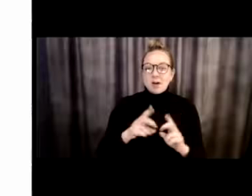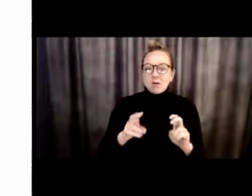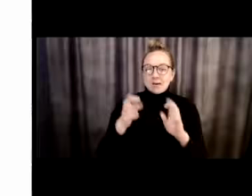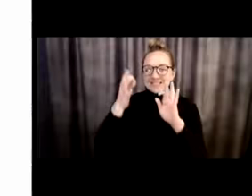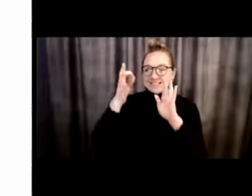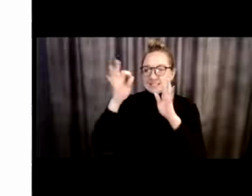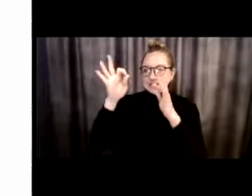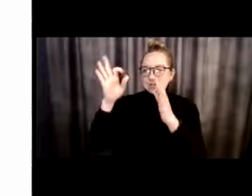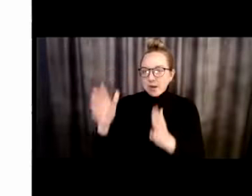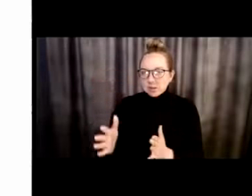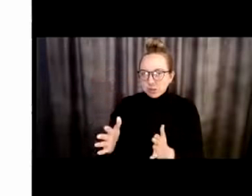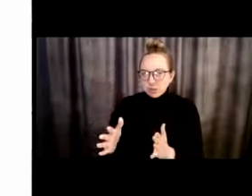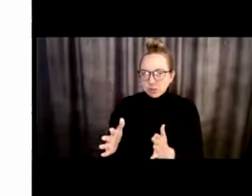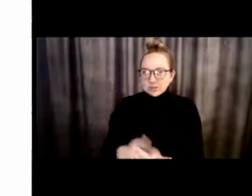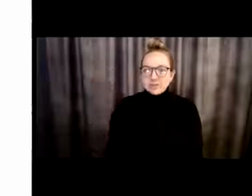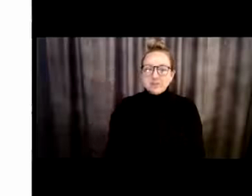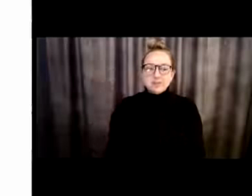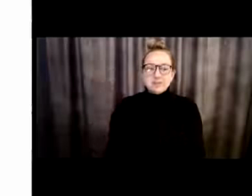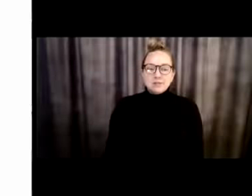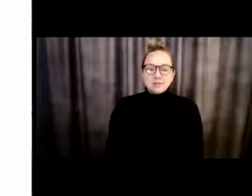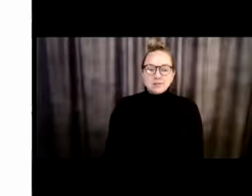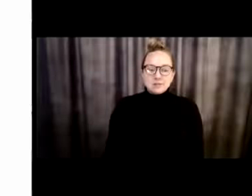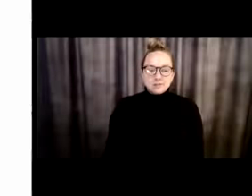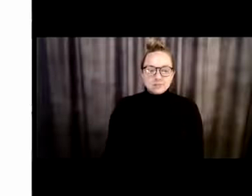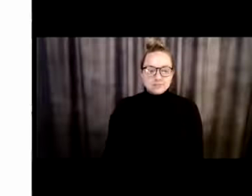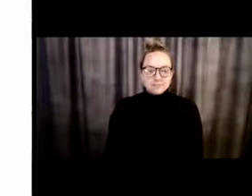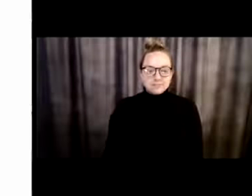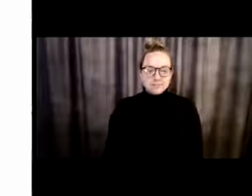sideline our efforts, or who need to be convinced otherwise?